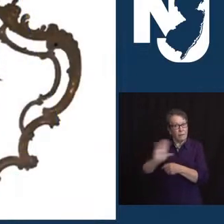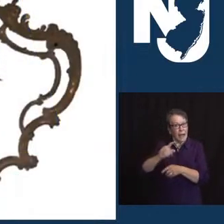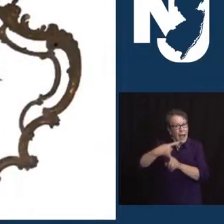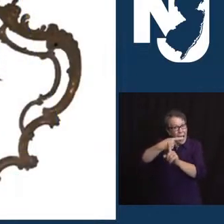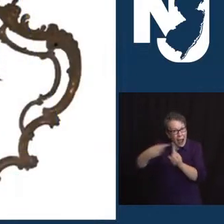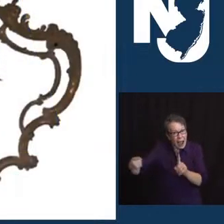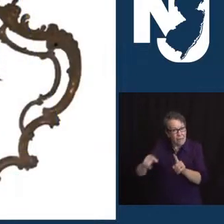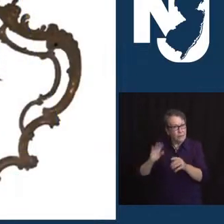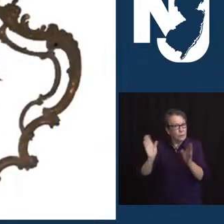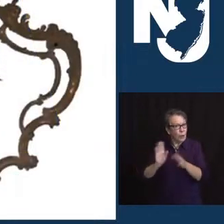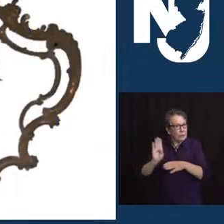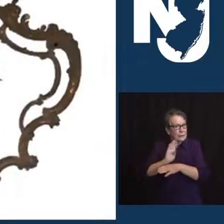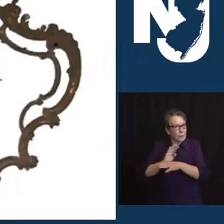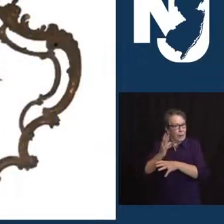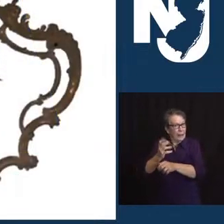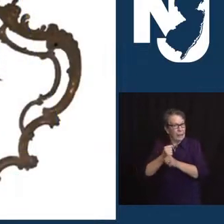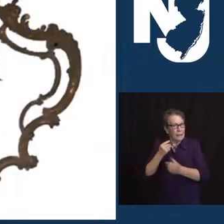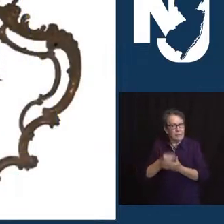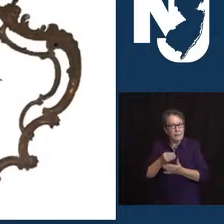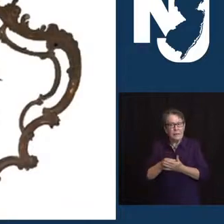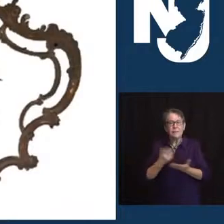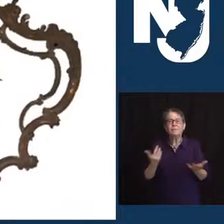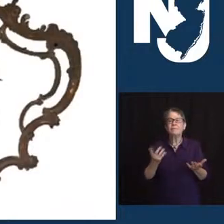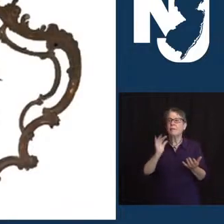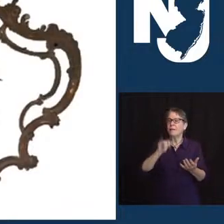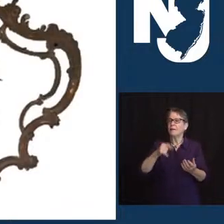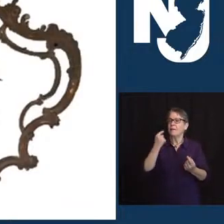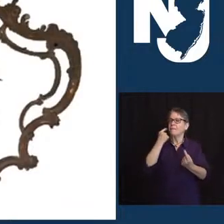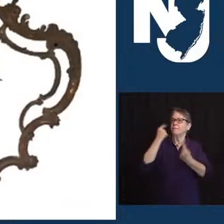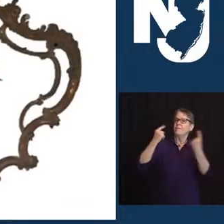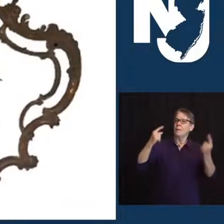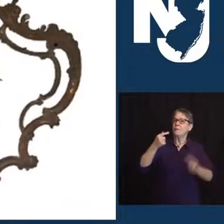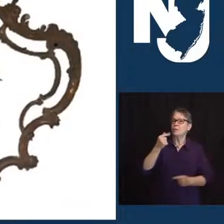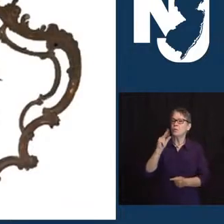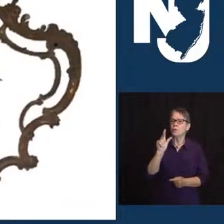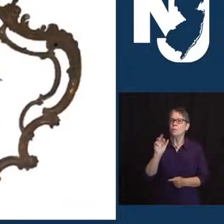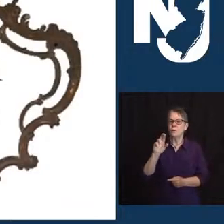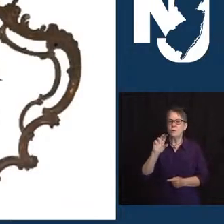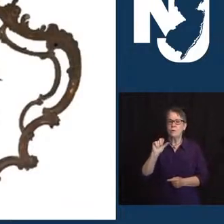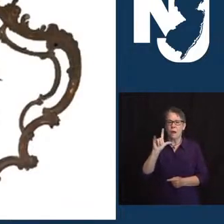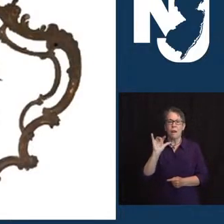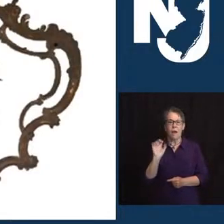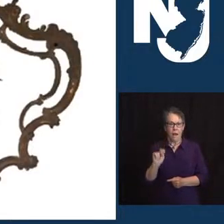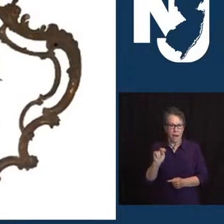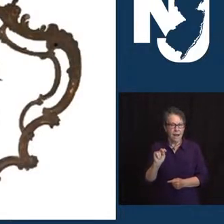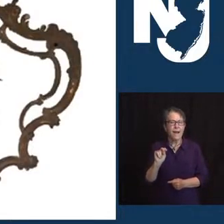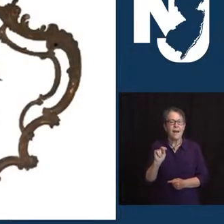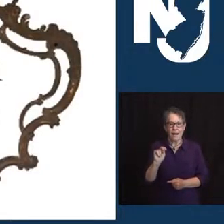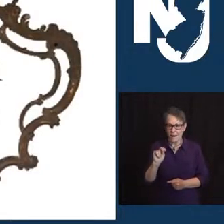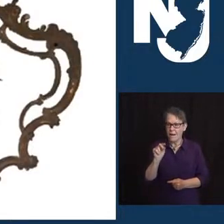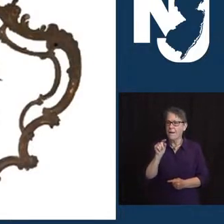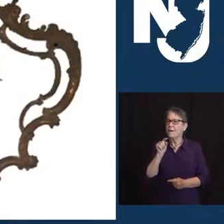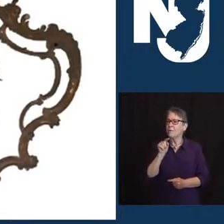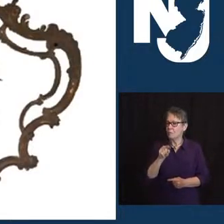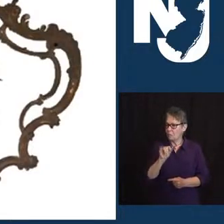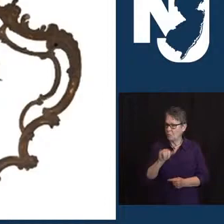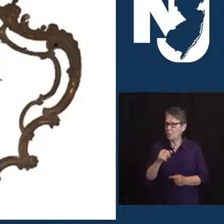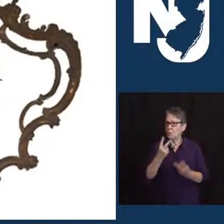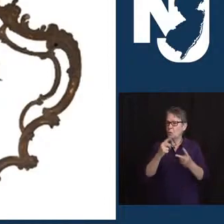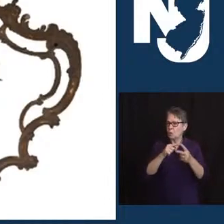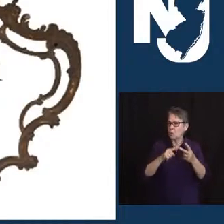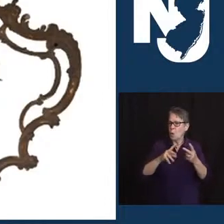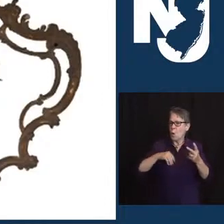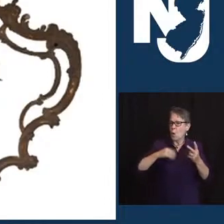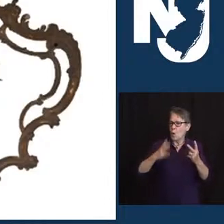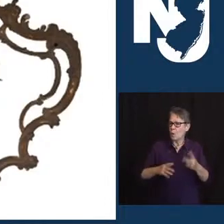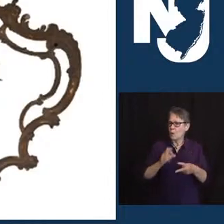one, Gerber Salon, which is co-owned by that woman on the left, Lorraine DeVizia, and Robert Gerber. They opened their